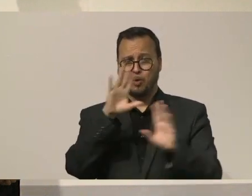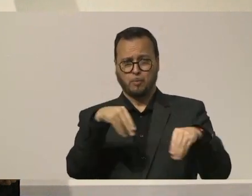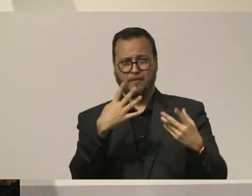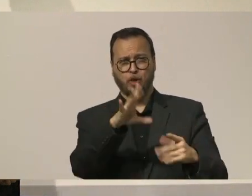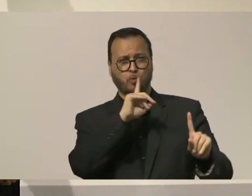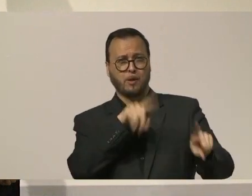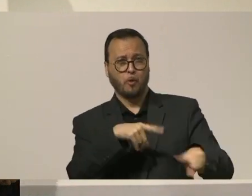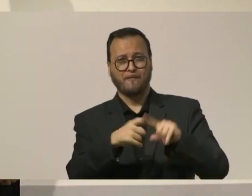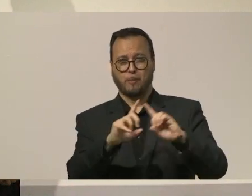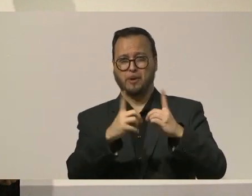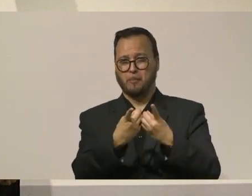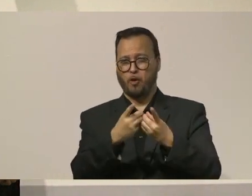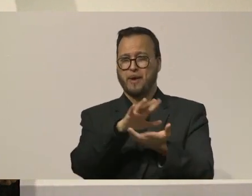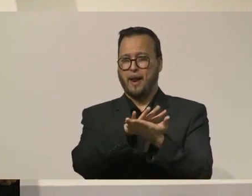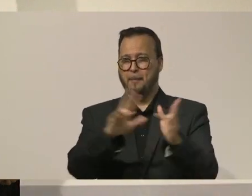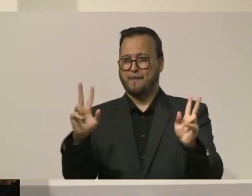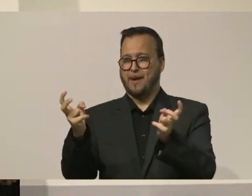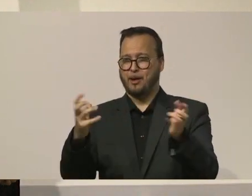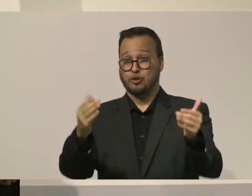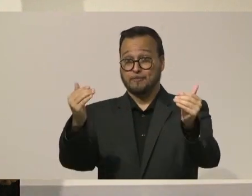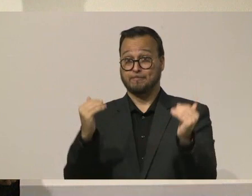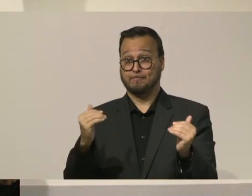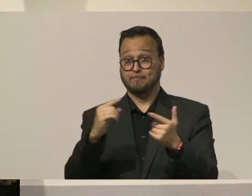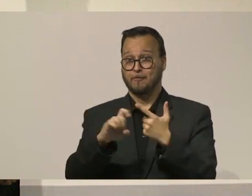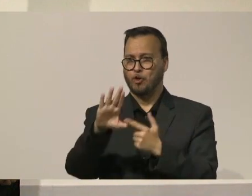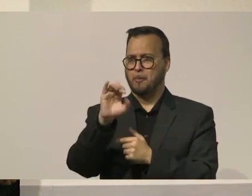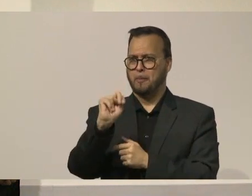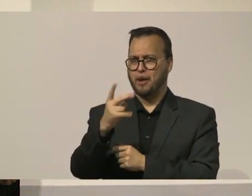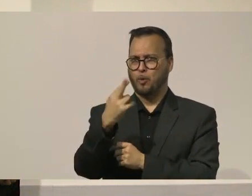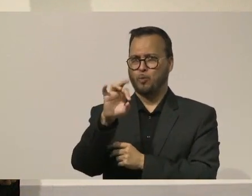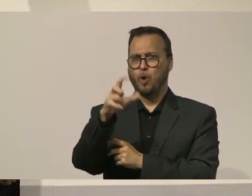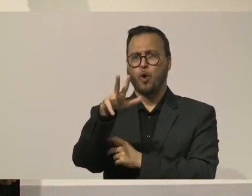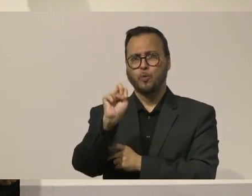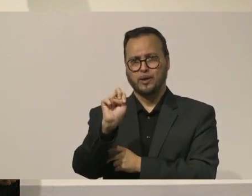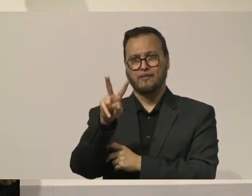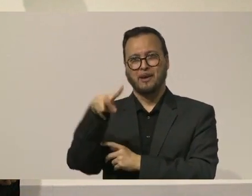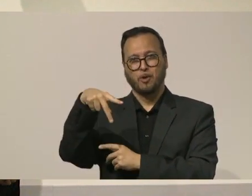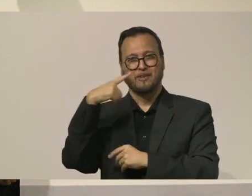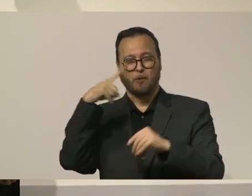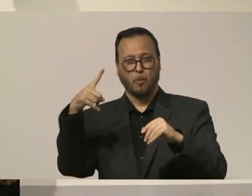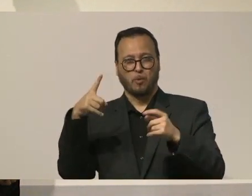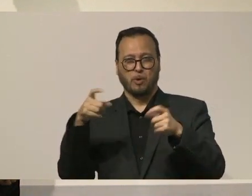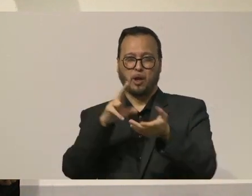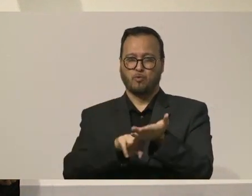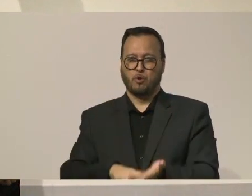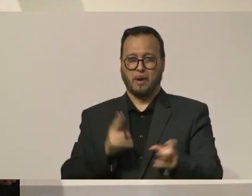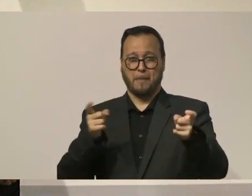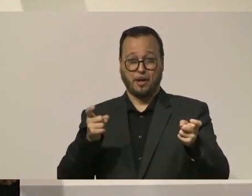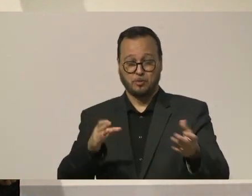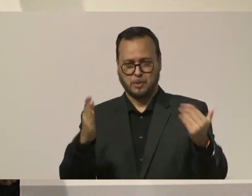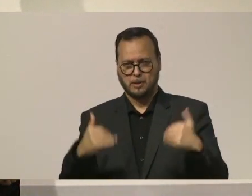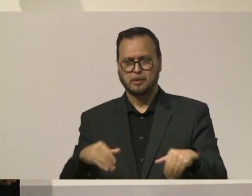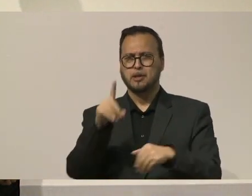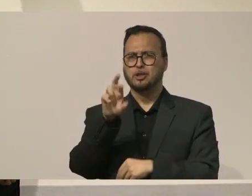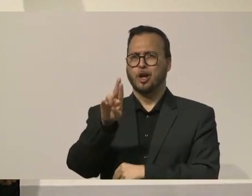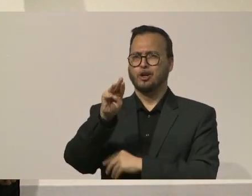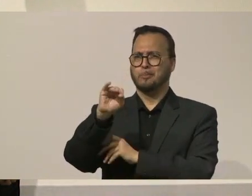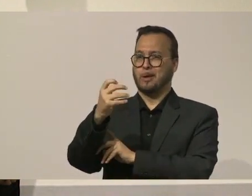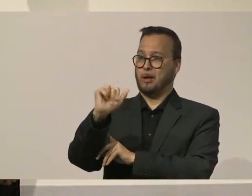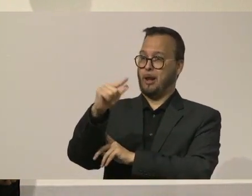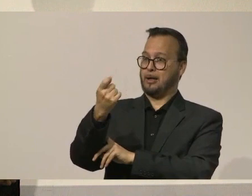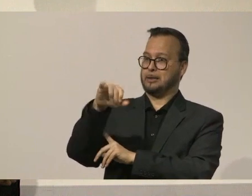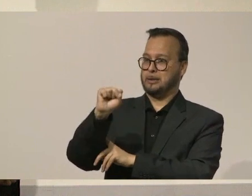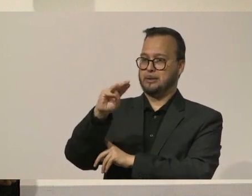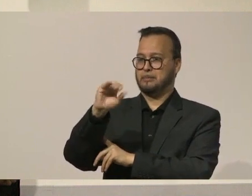of Academic Affairs. Next, we'll hear from Ben Roden, Vice President of Enrollment Management, followed by Dr. Alexis McLean, our new